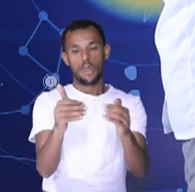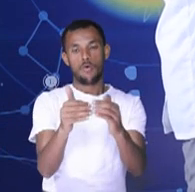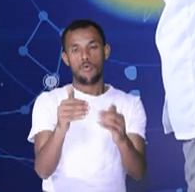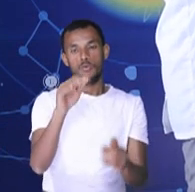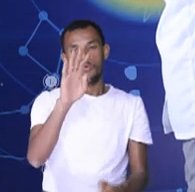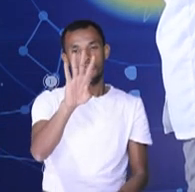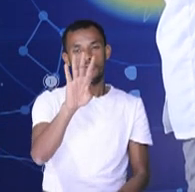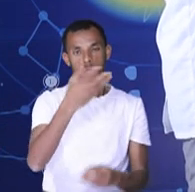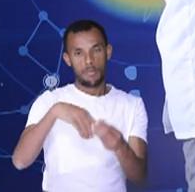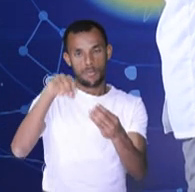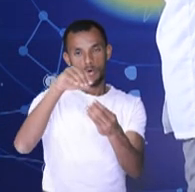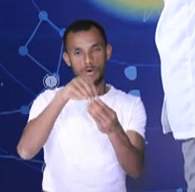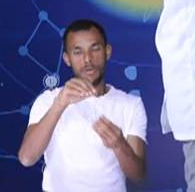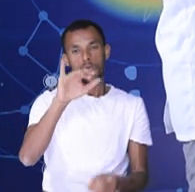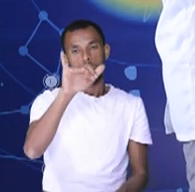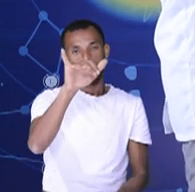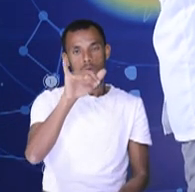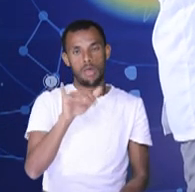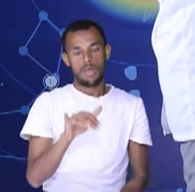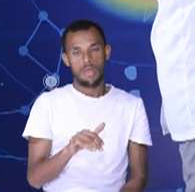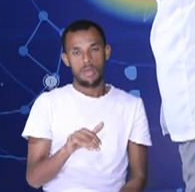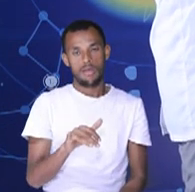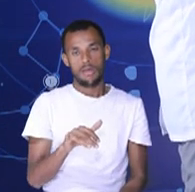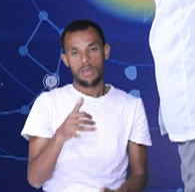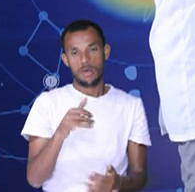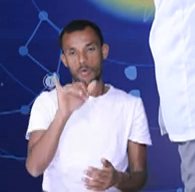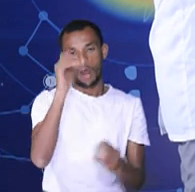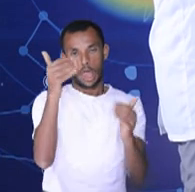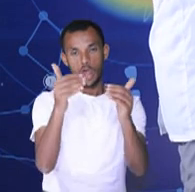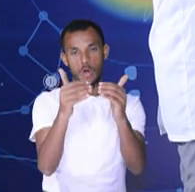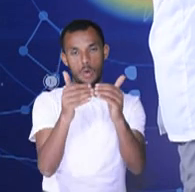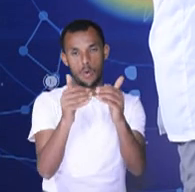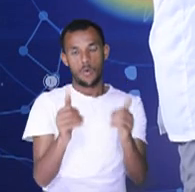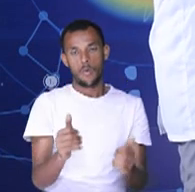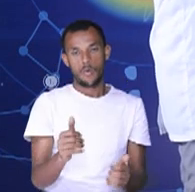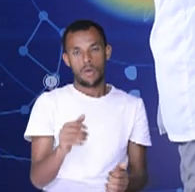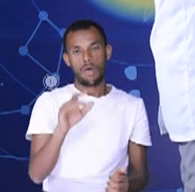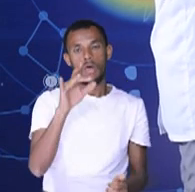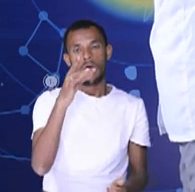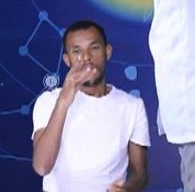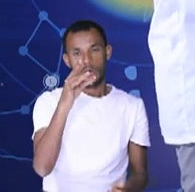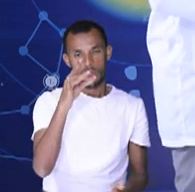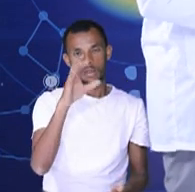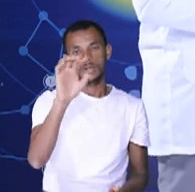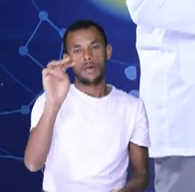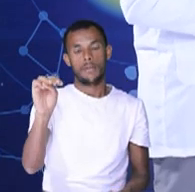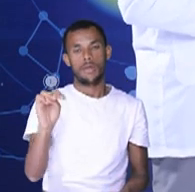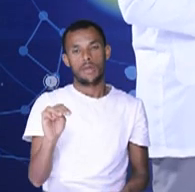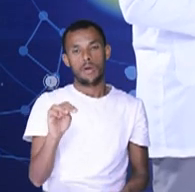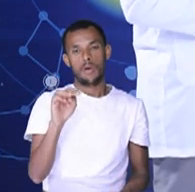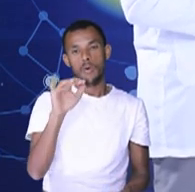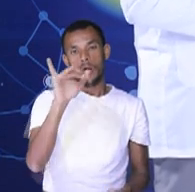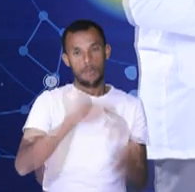equals to 4 plus y, that's y equals to 8 centimeter. Y meaning